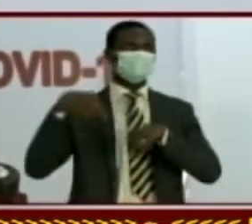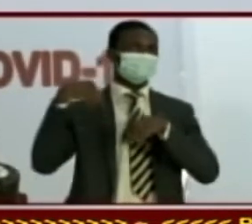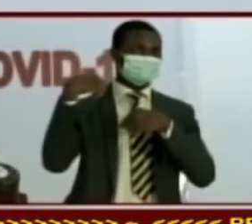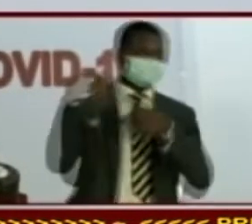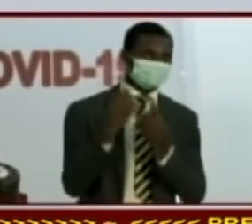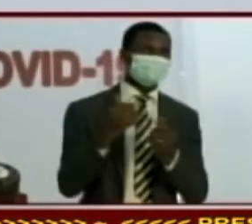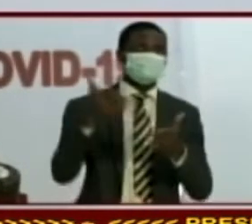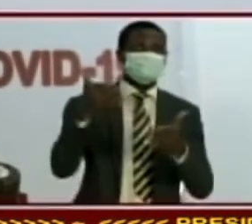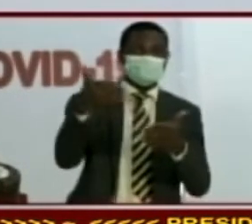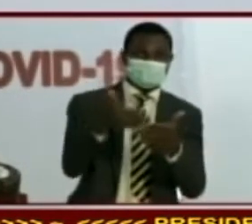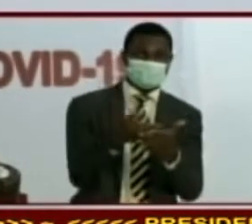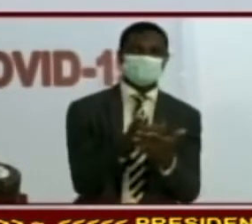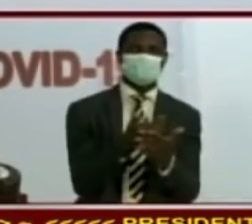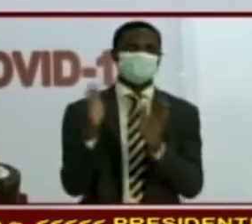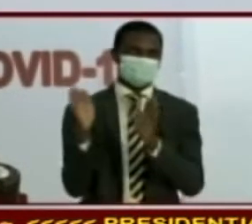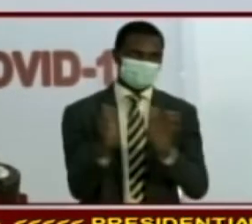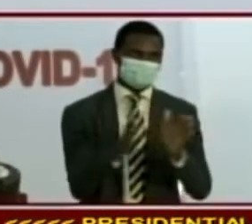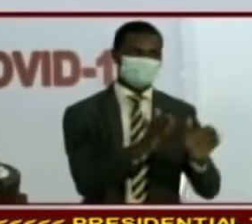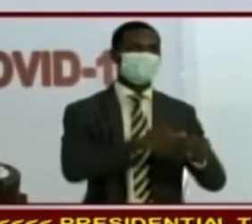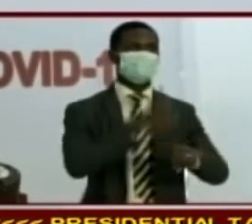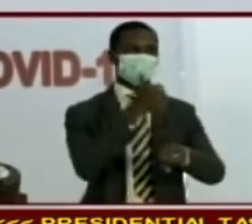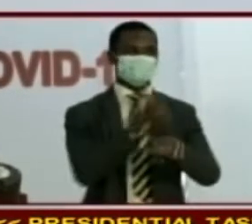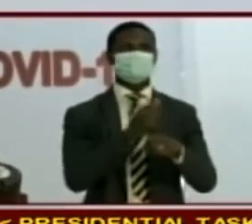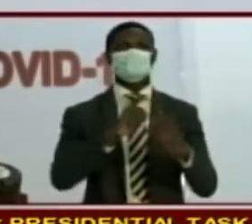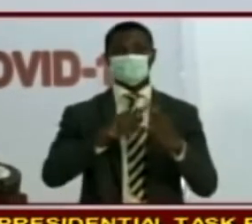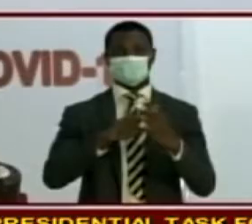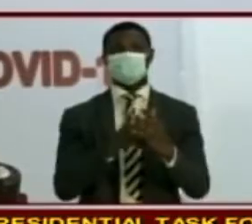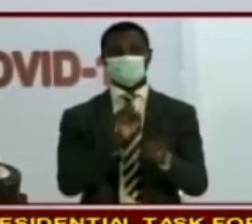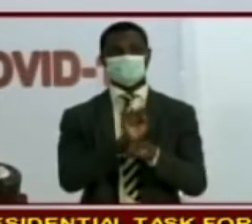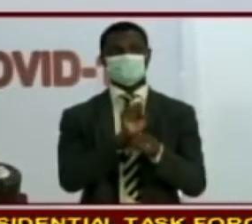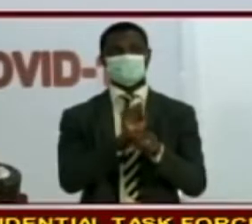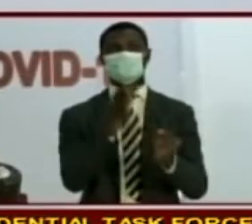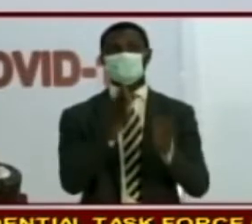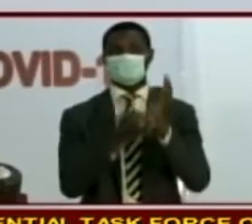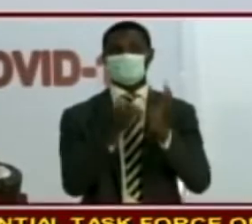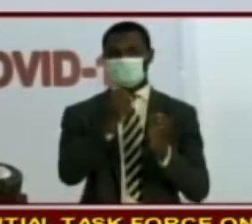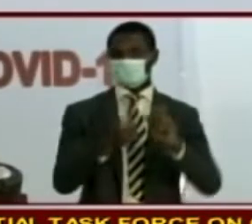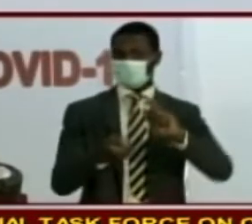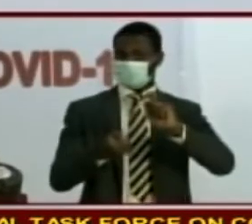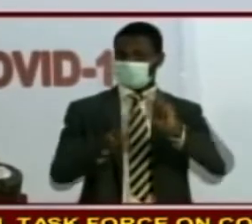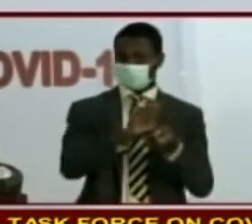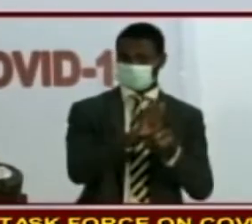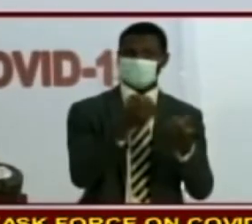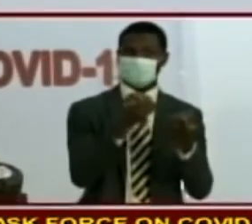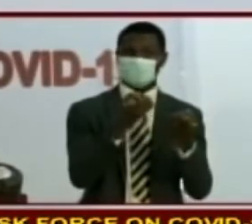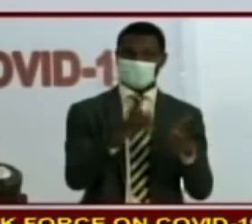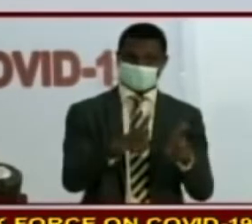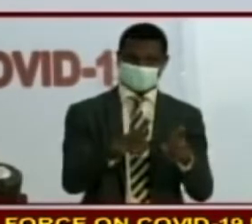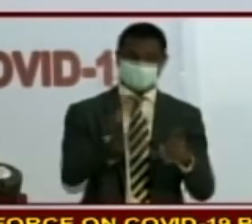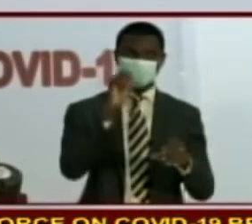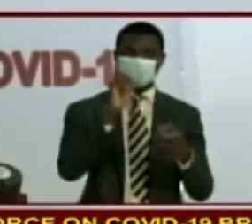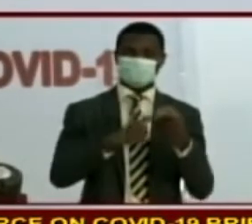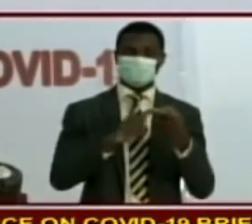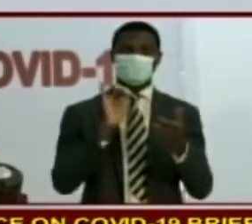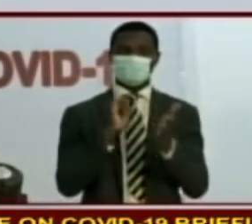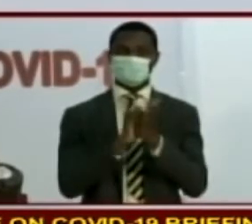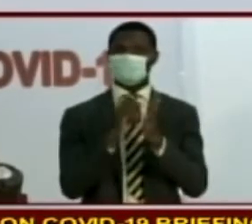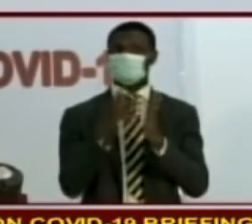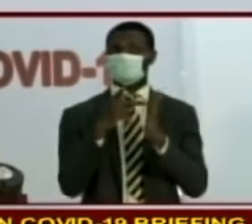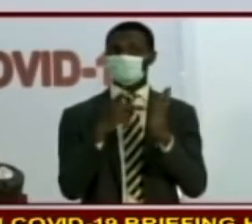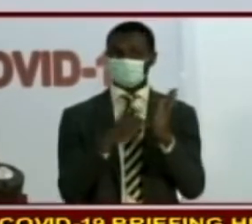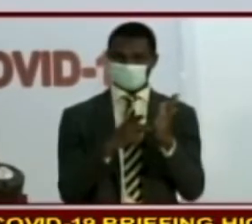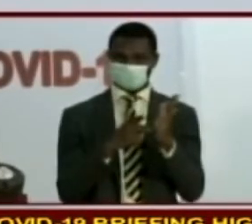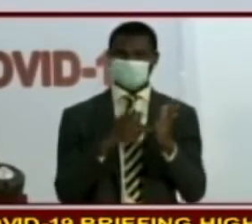protocol comes into place. But if there is a change of policy, that evacuations